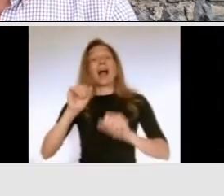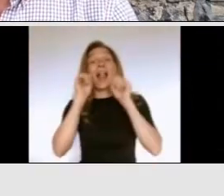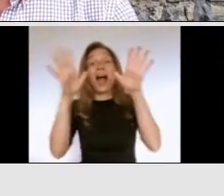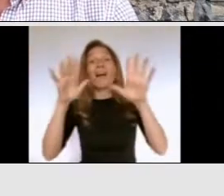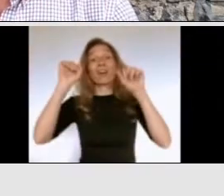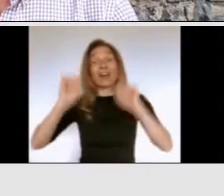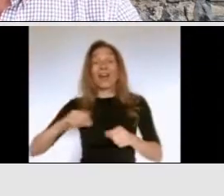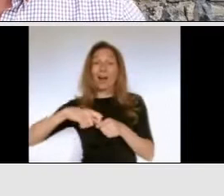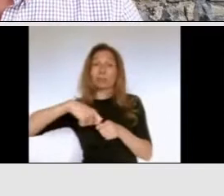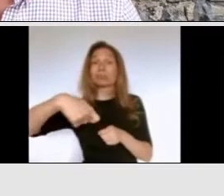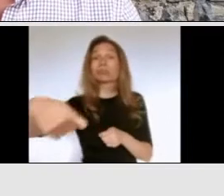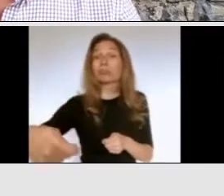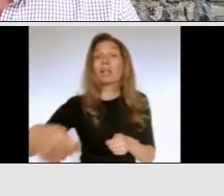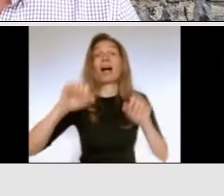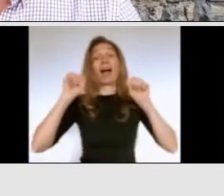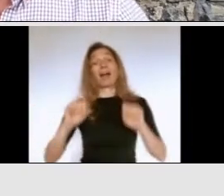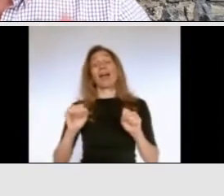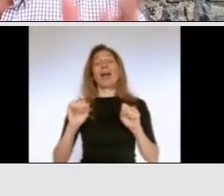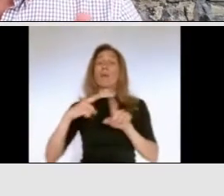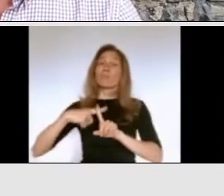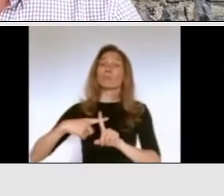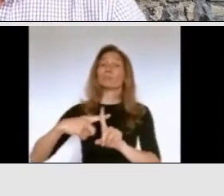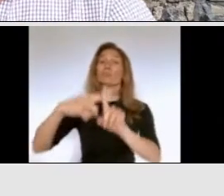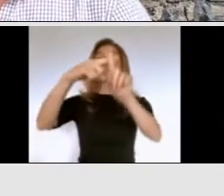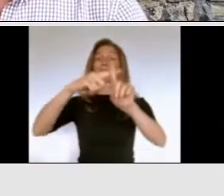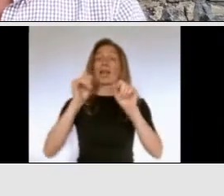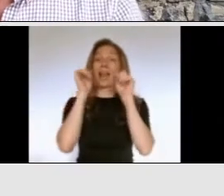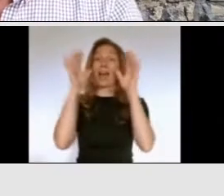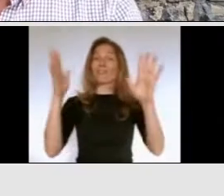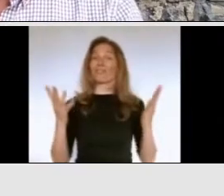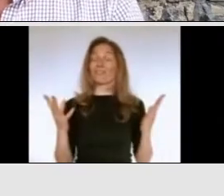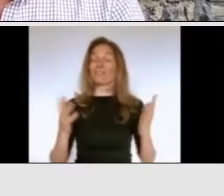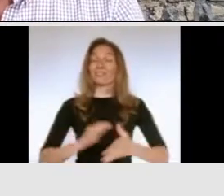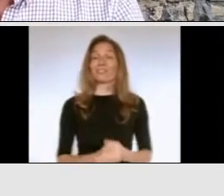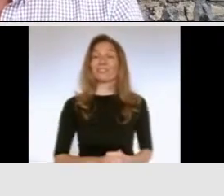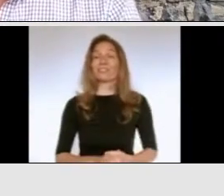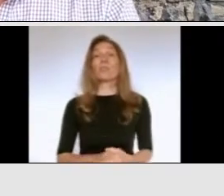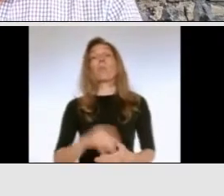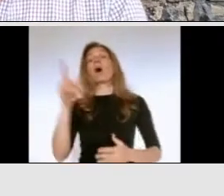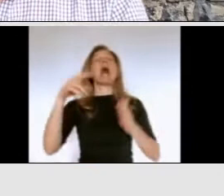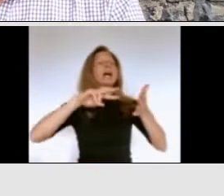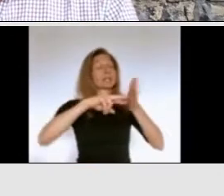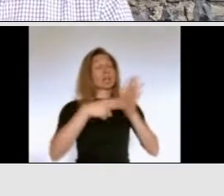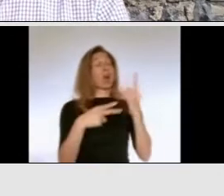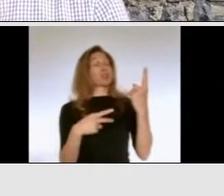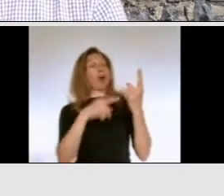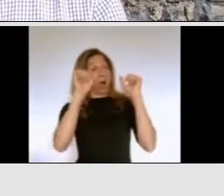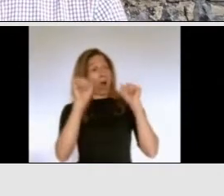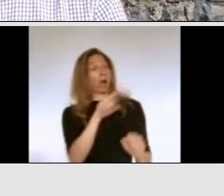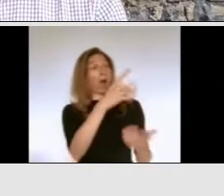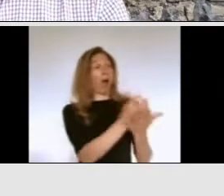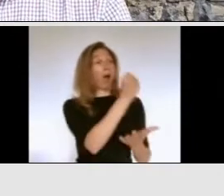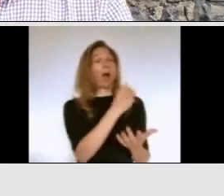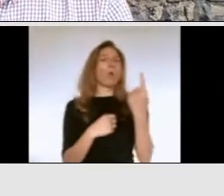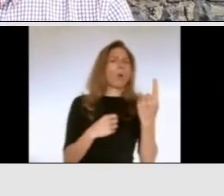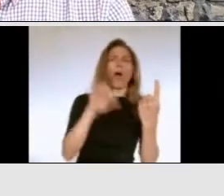lifespan. That's what it's for, and the technology is a means, not the only means, but one means of helping us